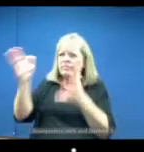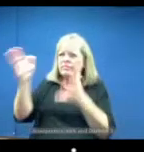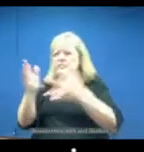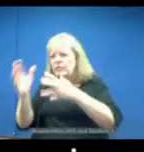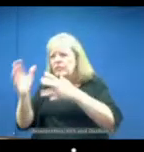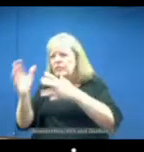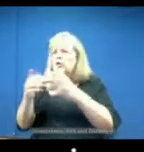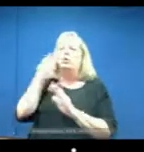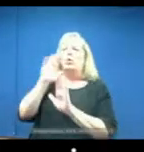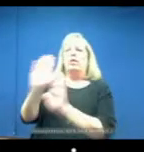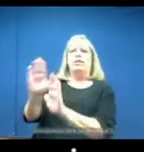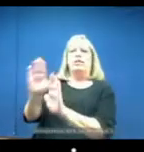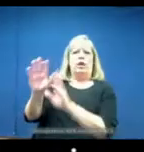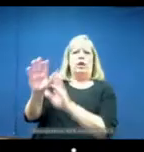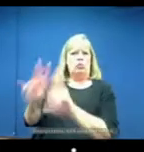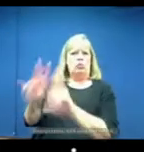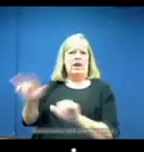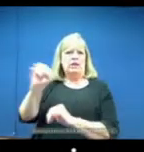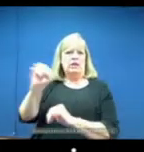Well.